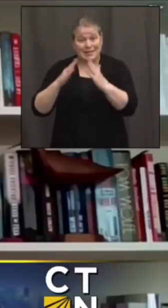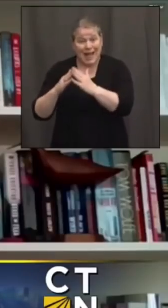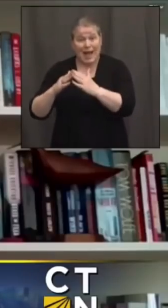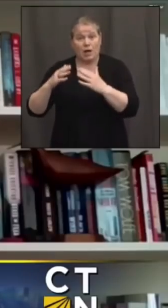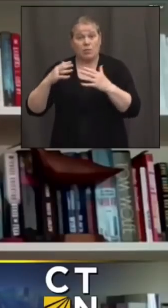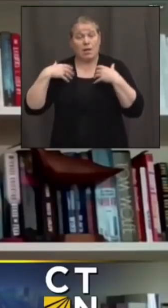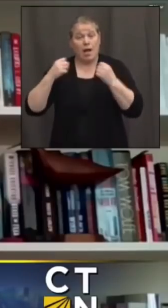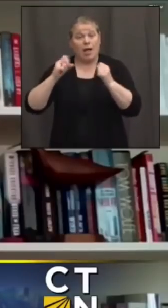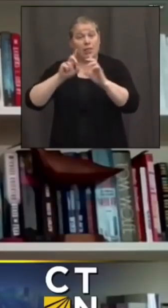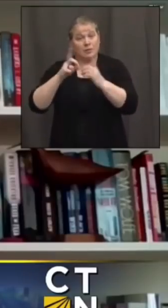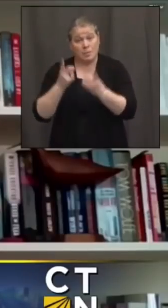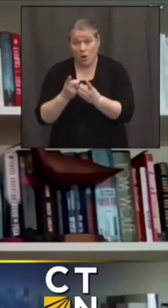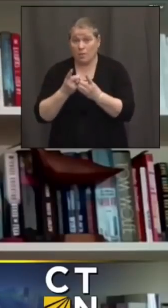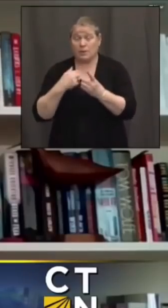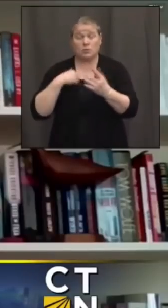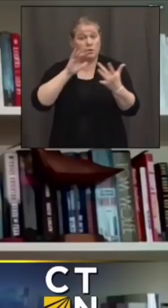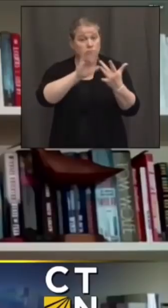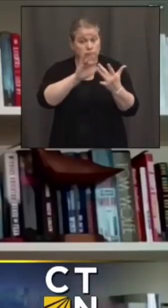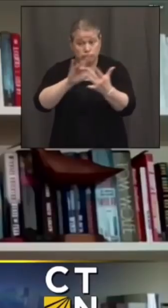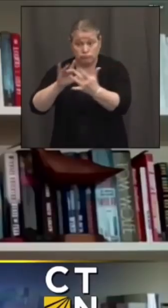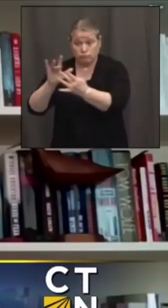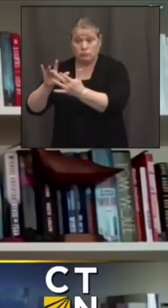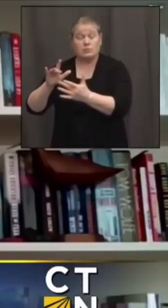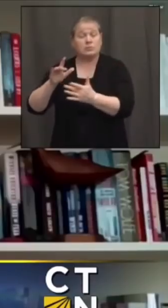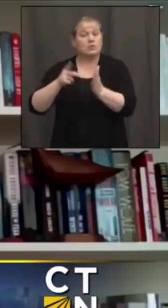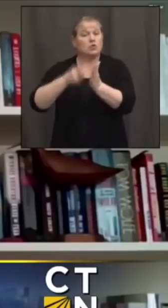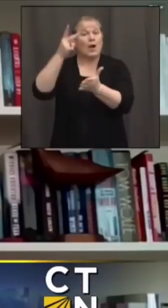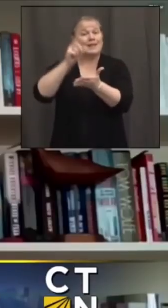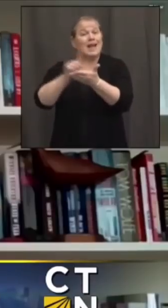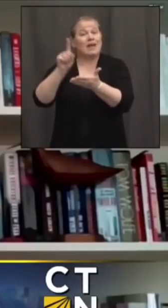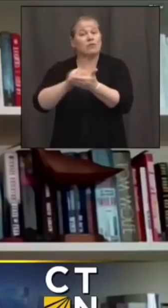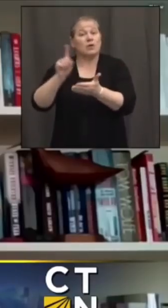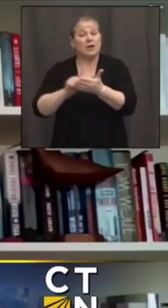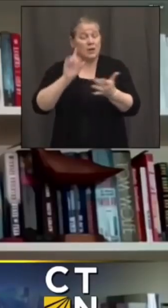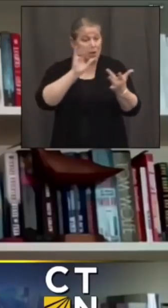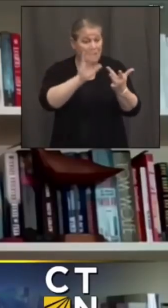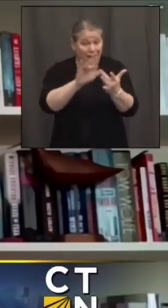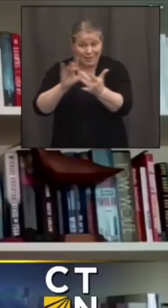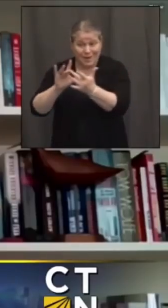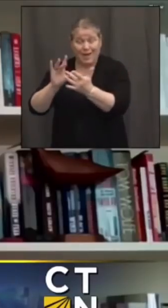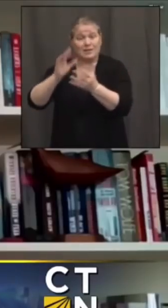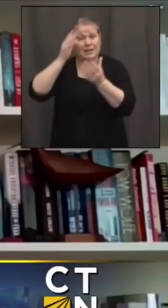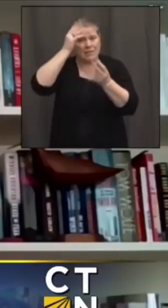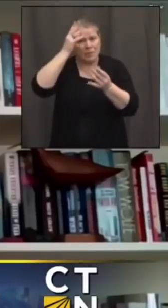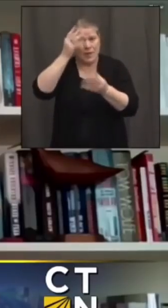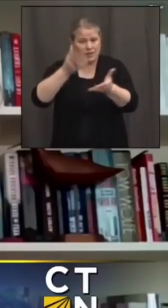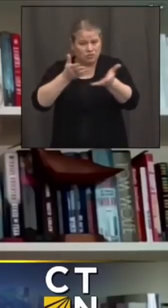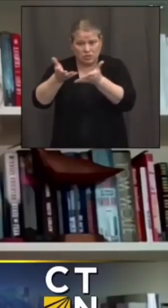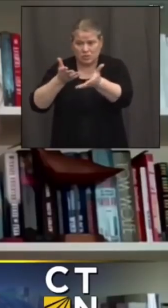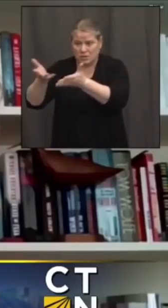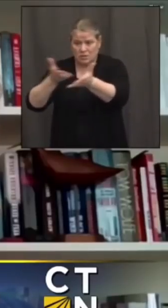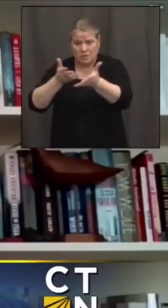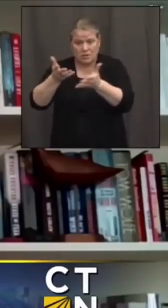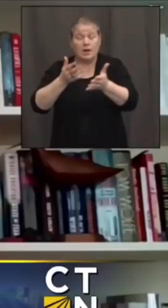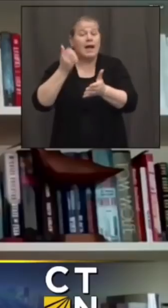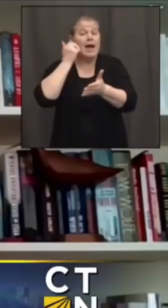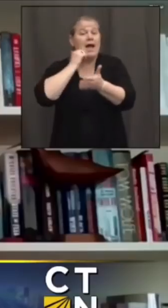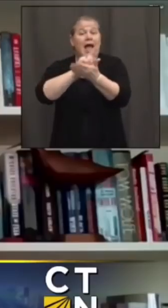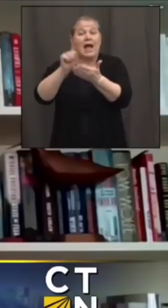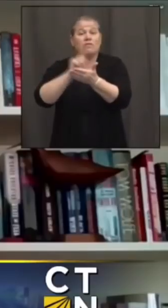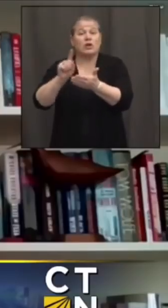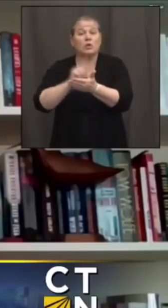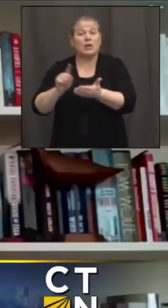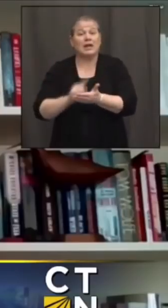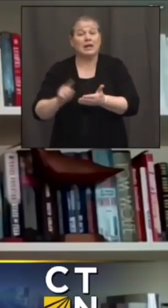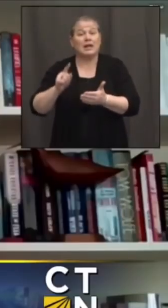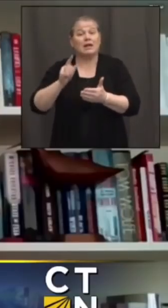twice weekly call with our staff, and then where we share all kinds of information back and forth. I meet with the leaders every single week of the